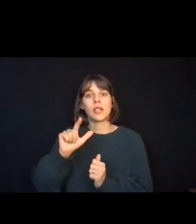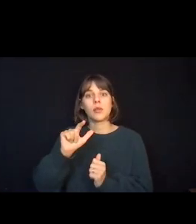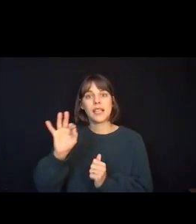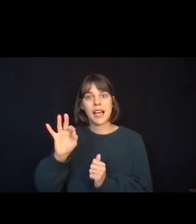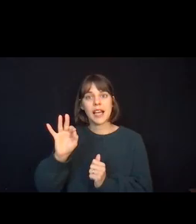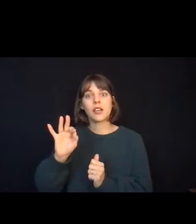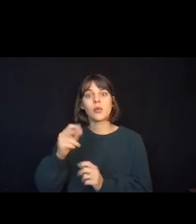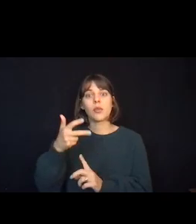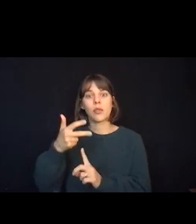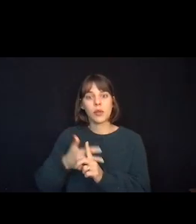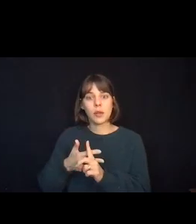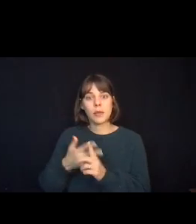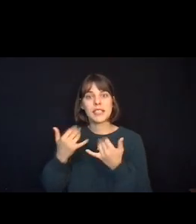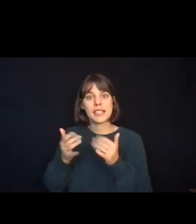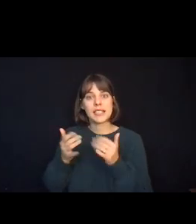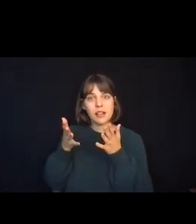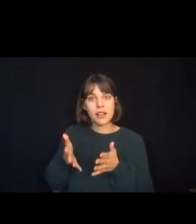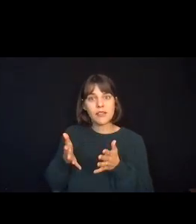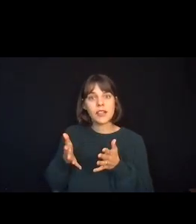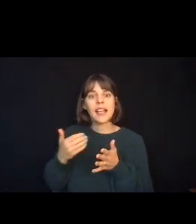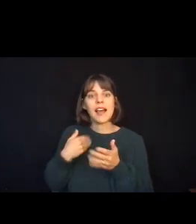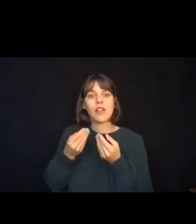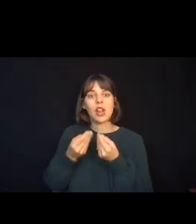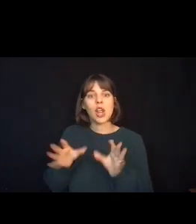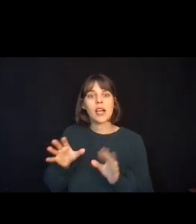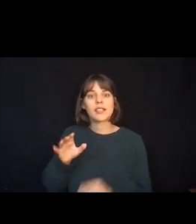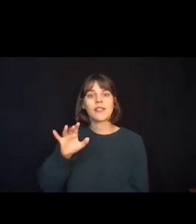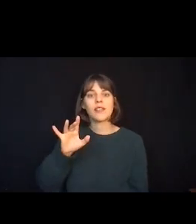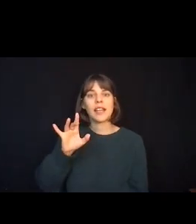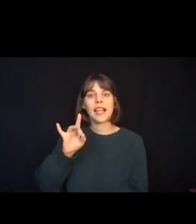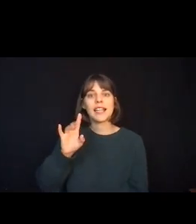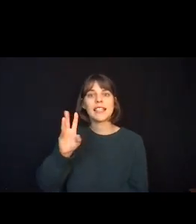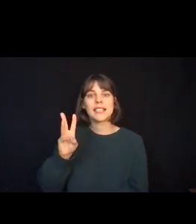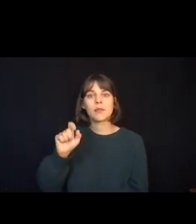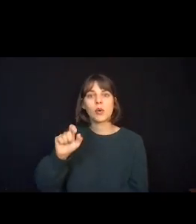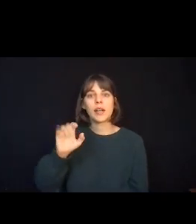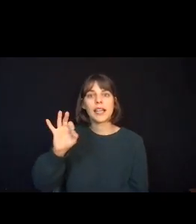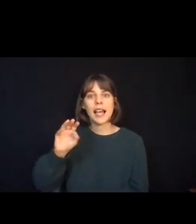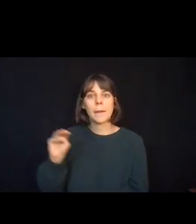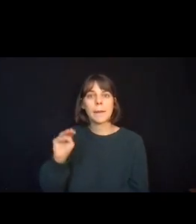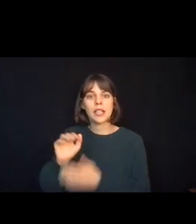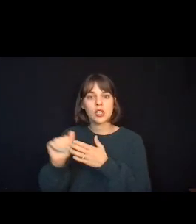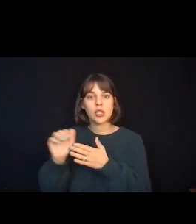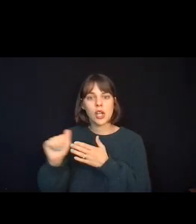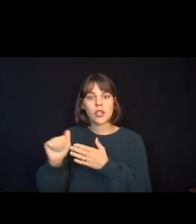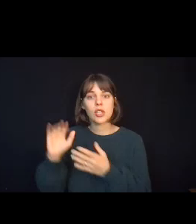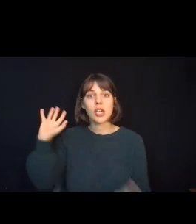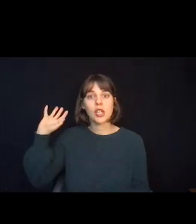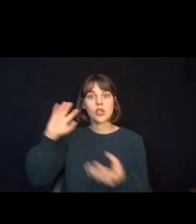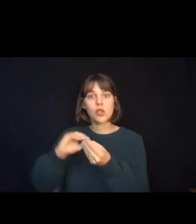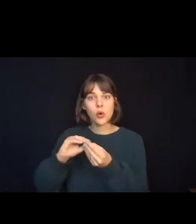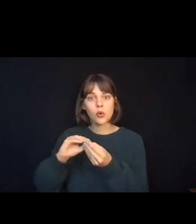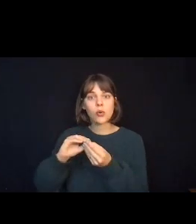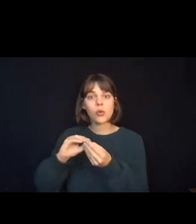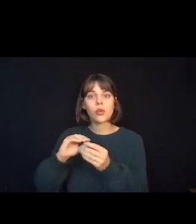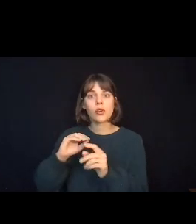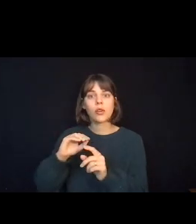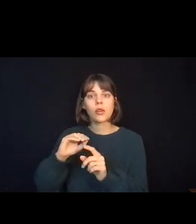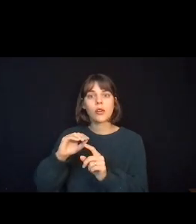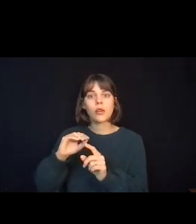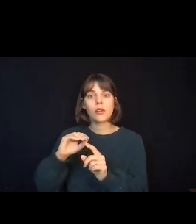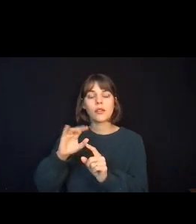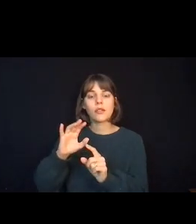bank, we'd have a deficit of $86.9 million. And in 2030, a deficit of $154.6 million.